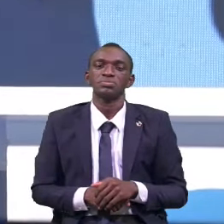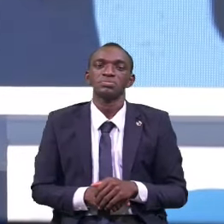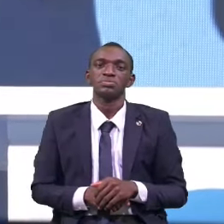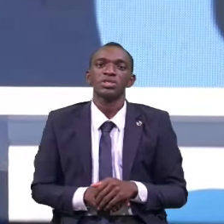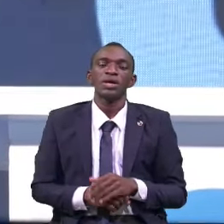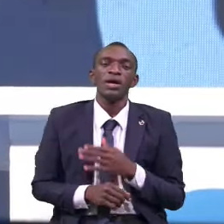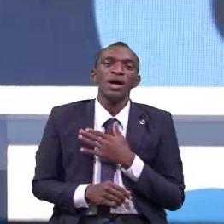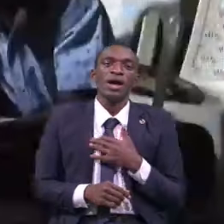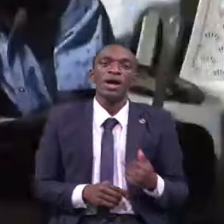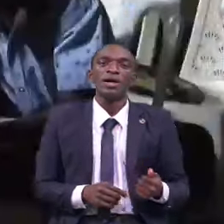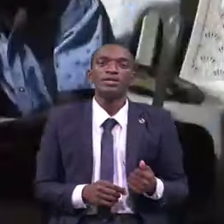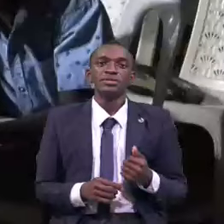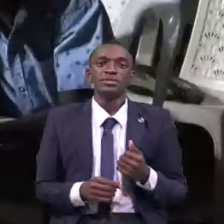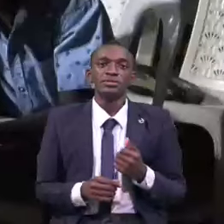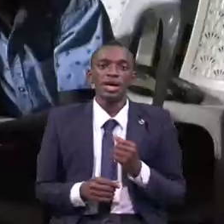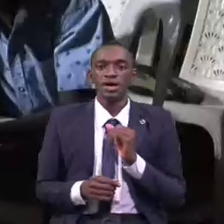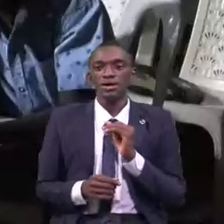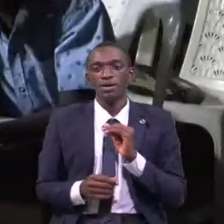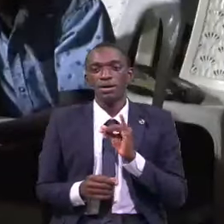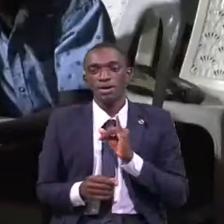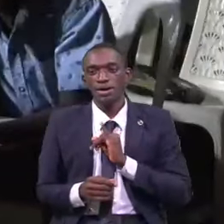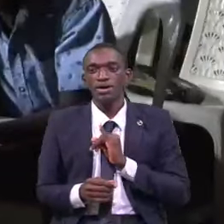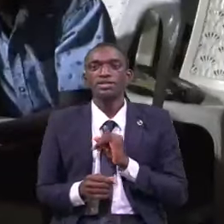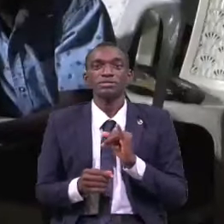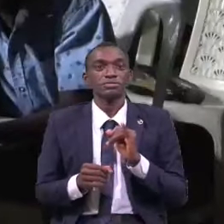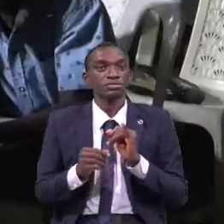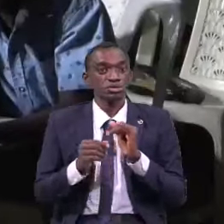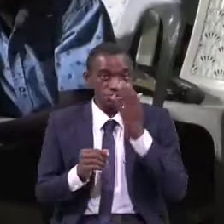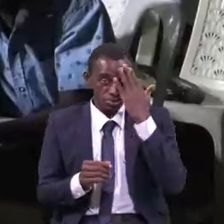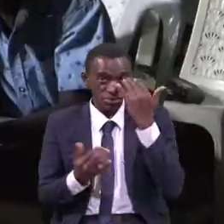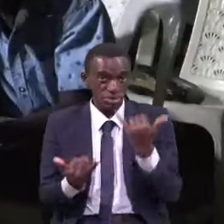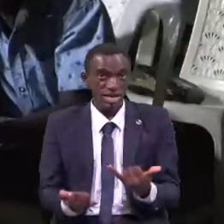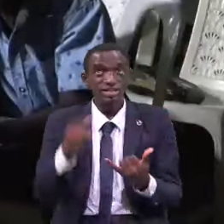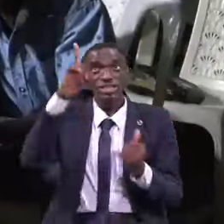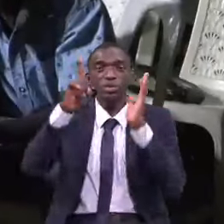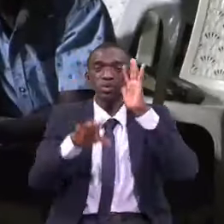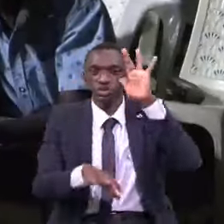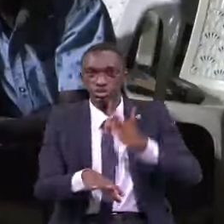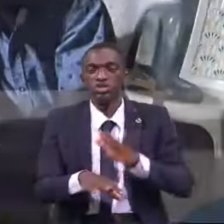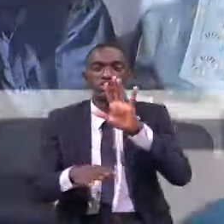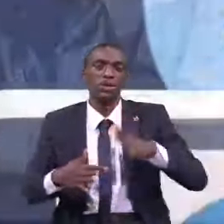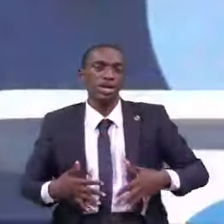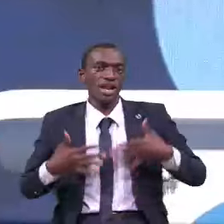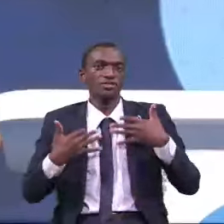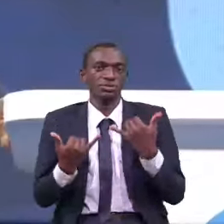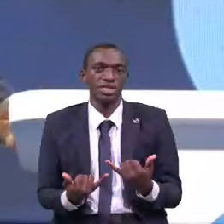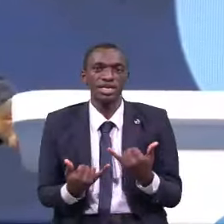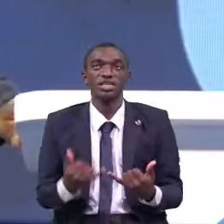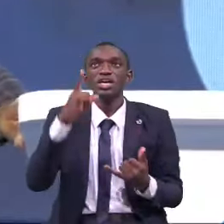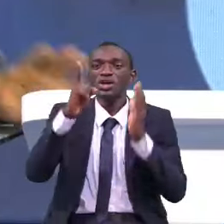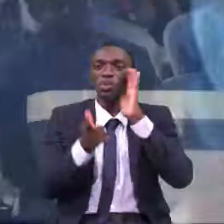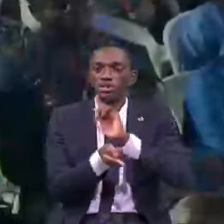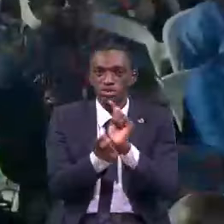And it will change you tonight. It will touch your life tonight. It will transform you